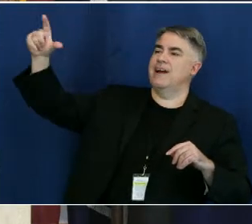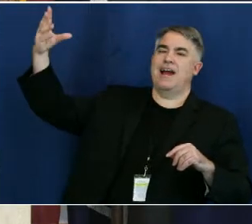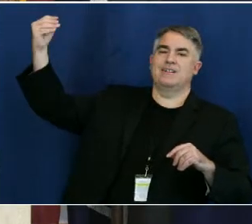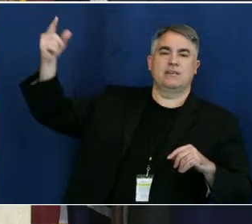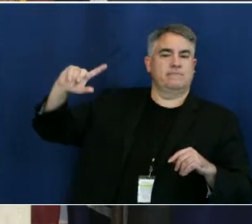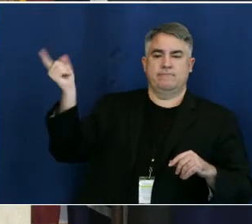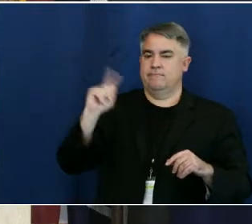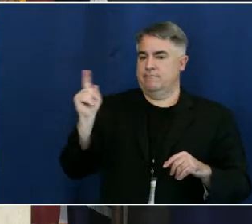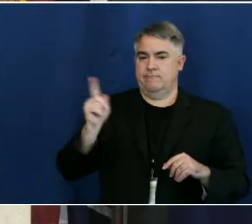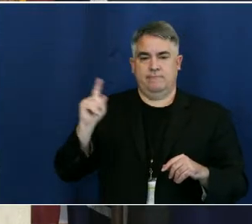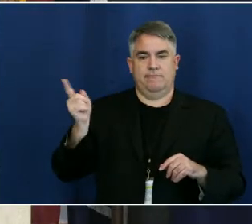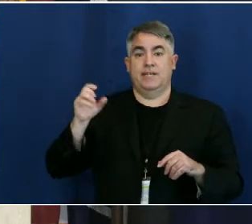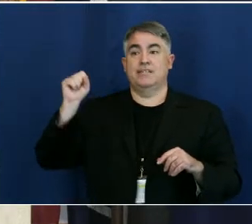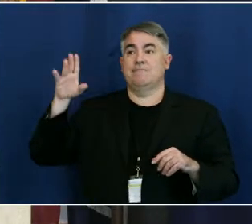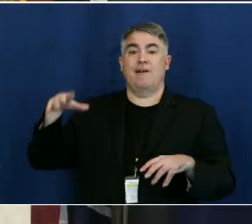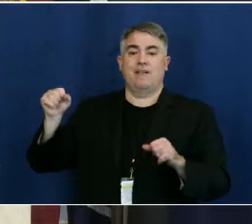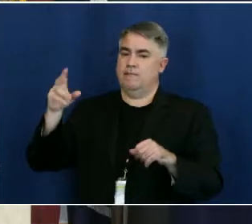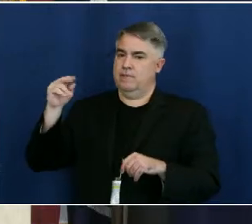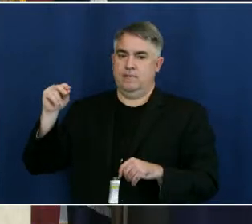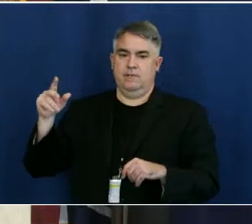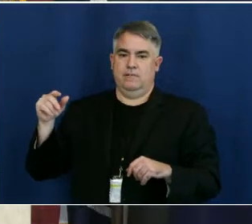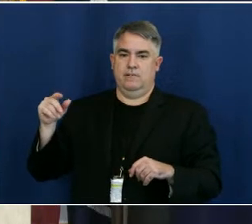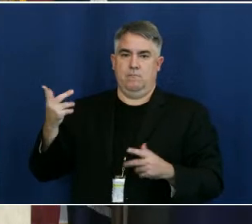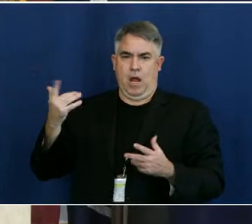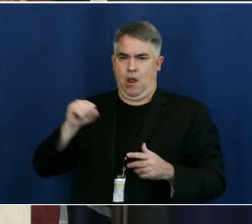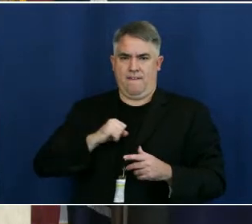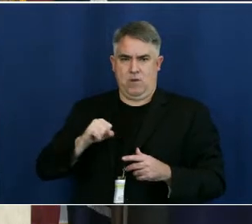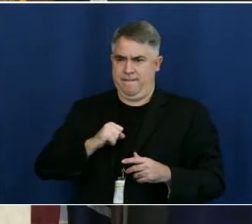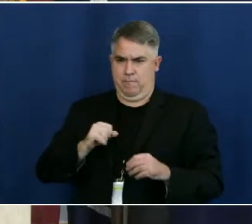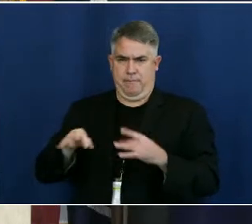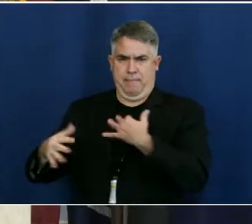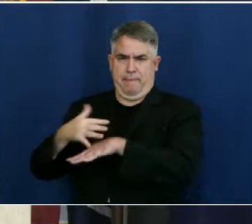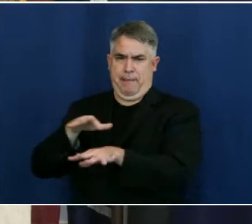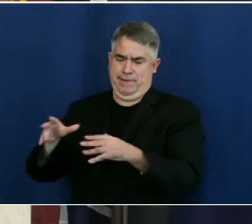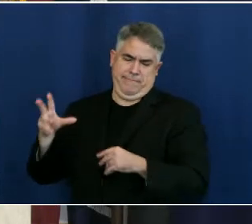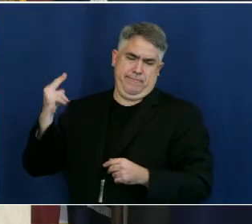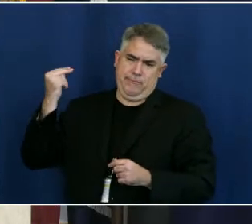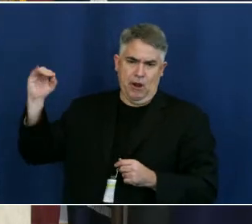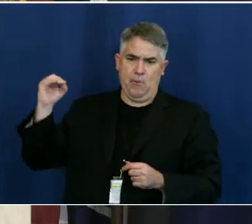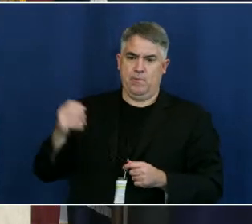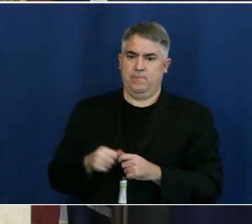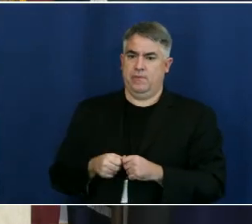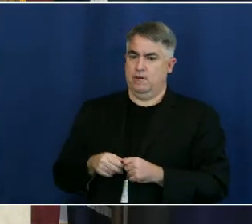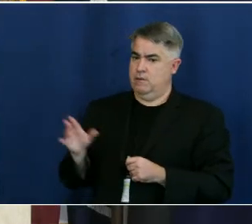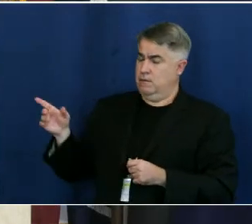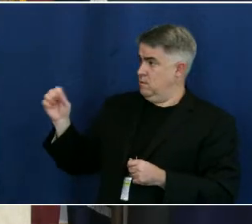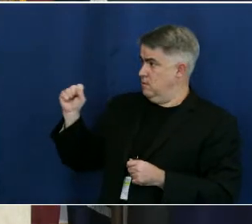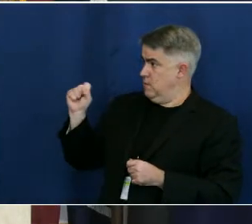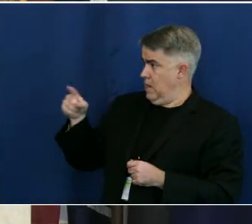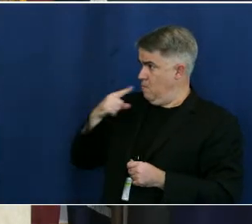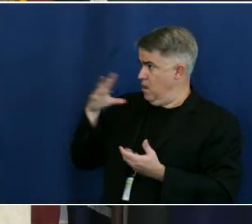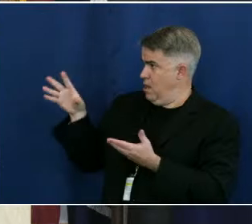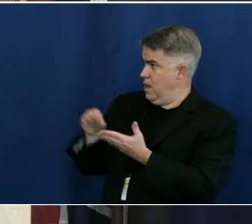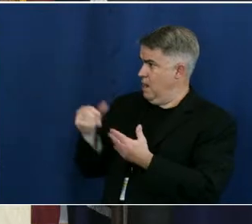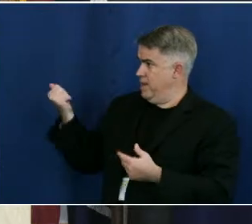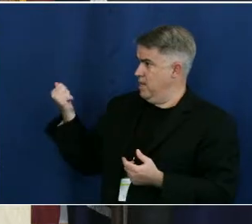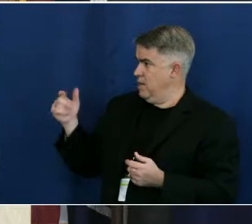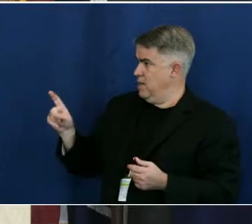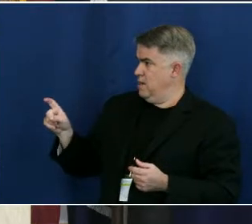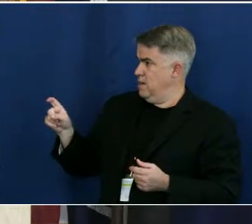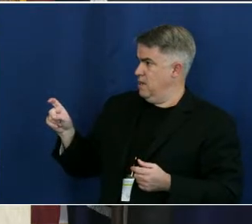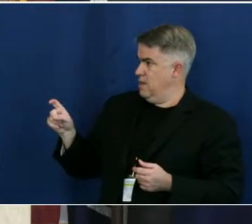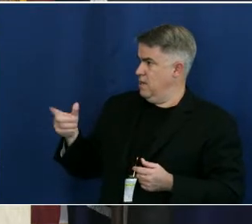droplets in the air. Did San Diego County at all consider that and reject it? So those are my three